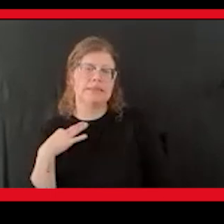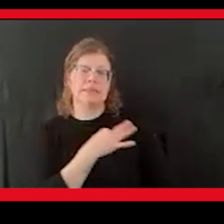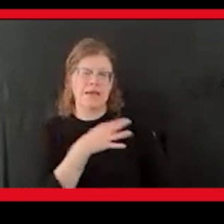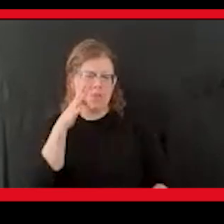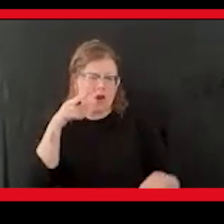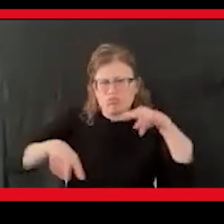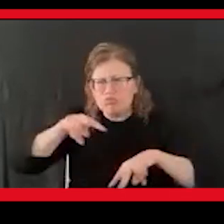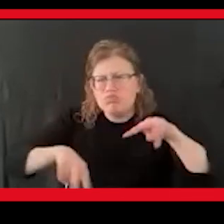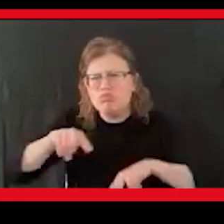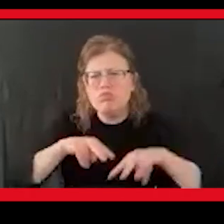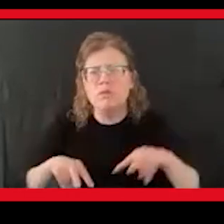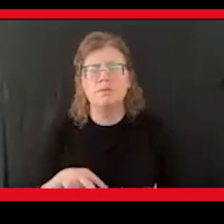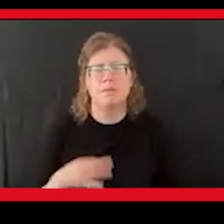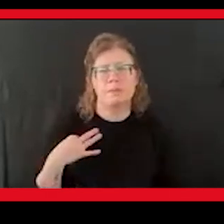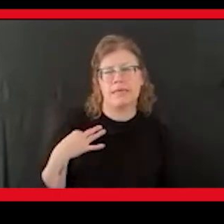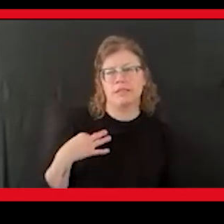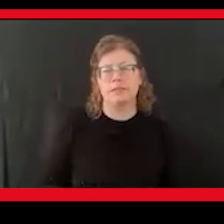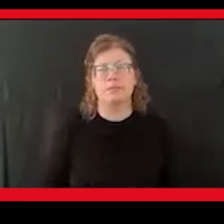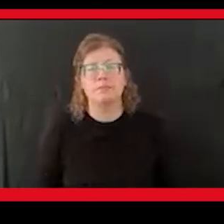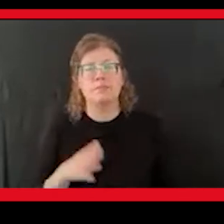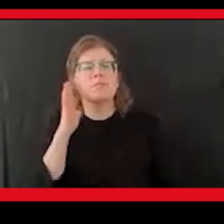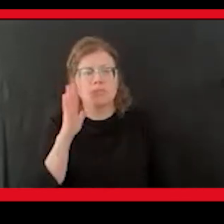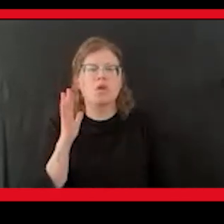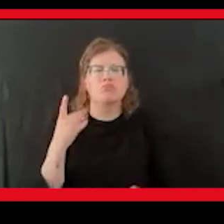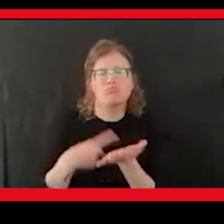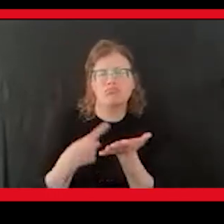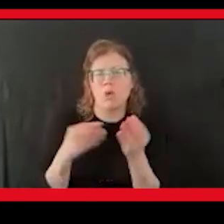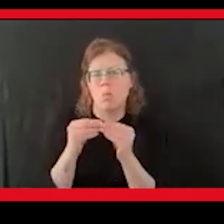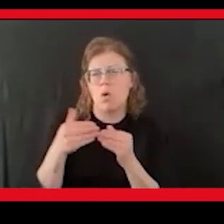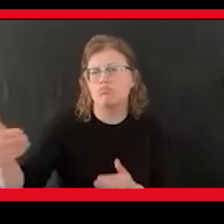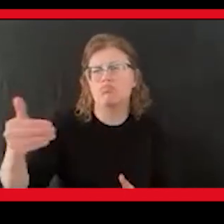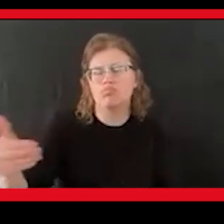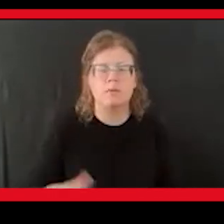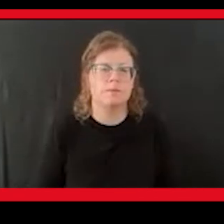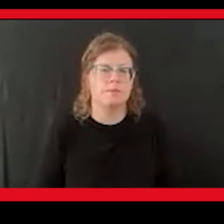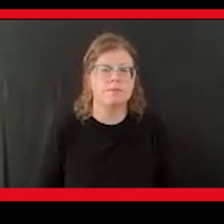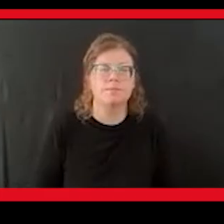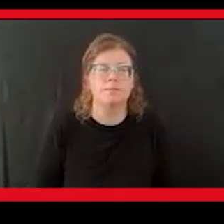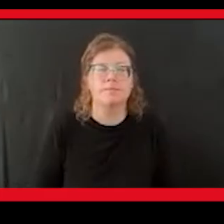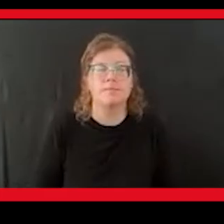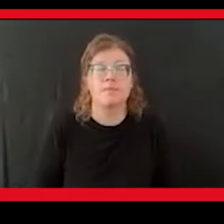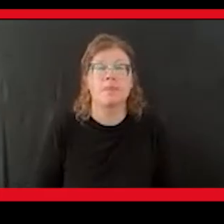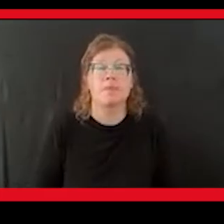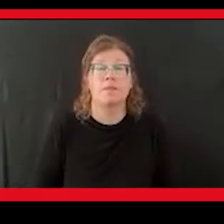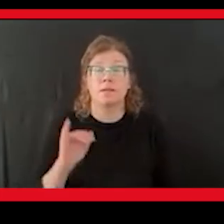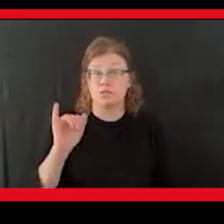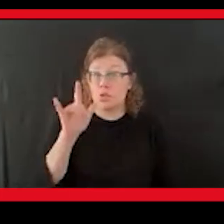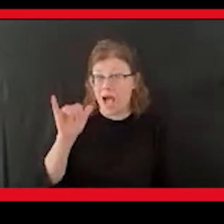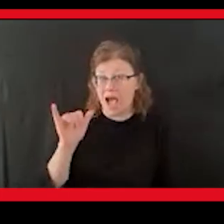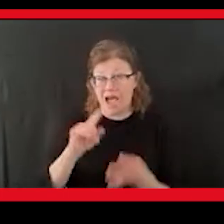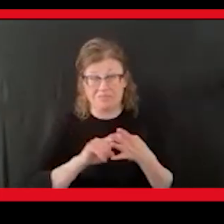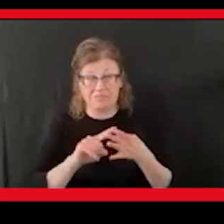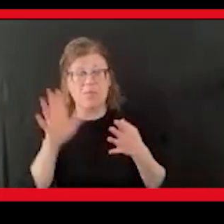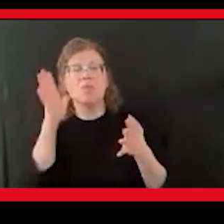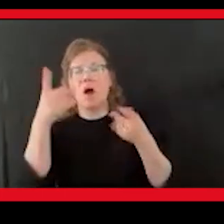Notification of results will be shared over email by early July. Funds will be distributed